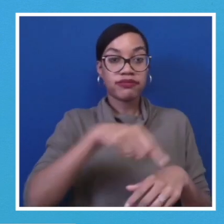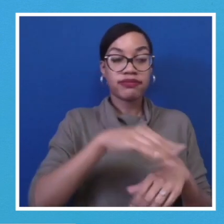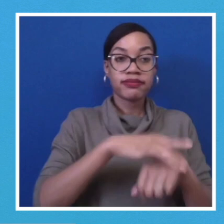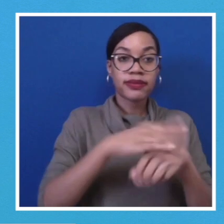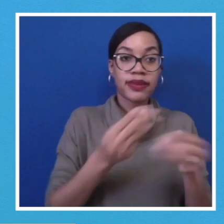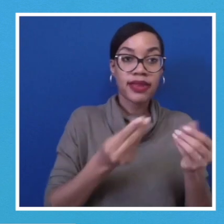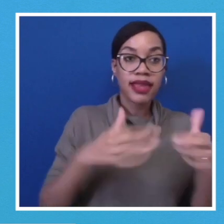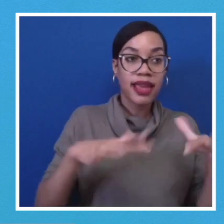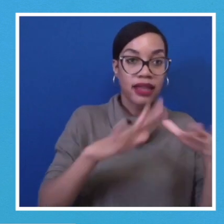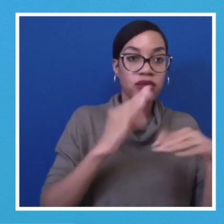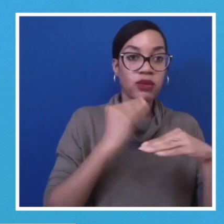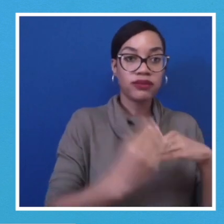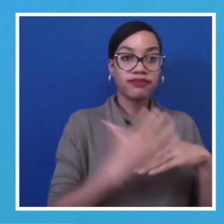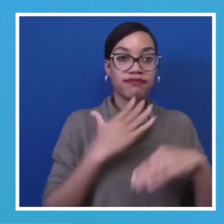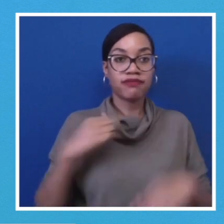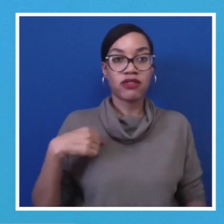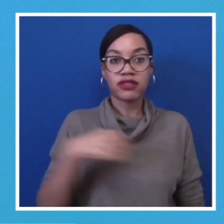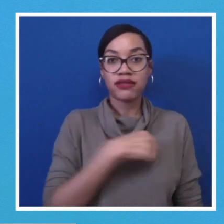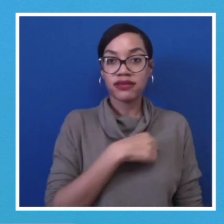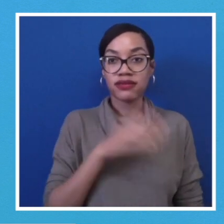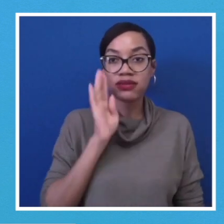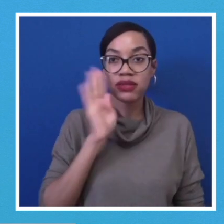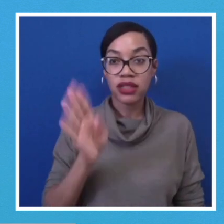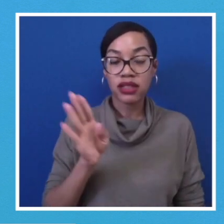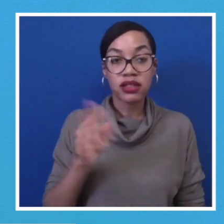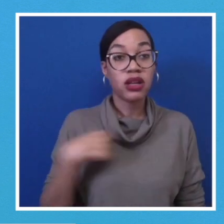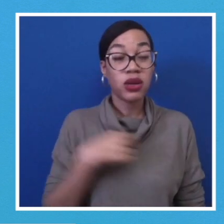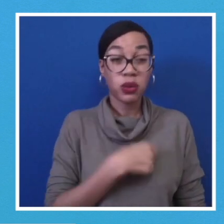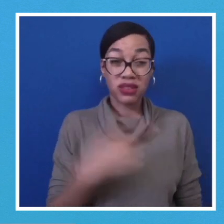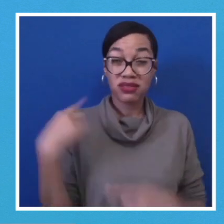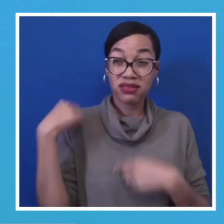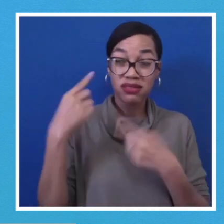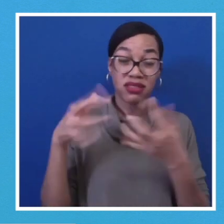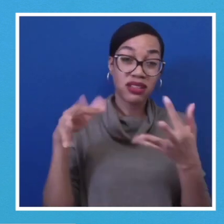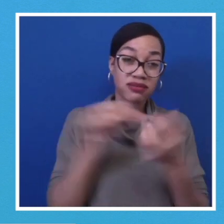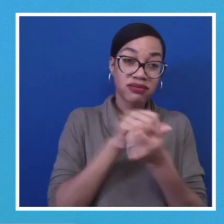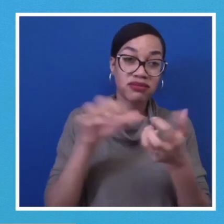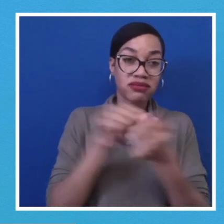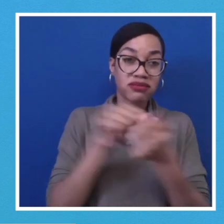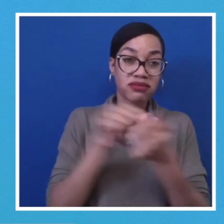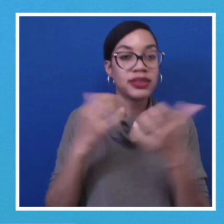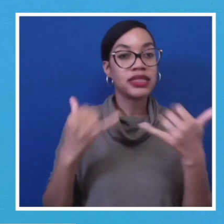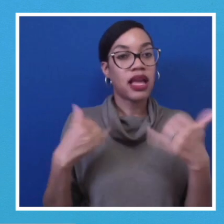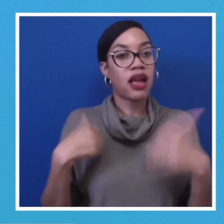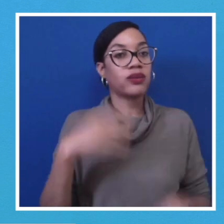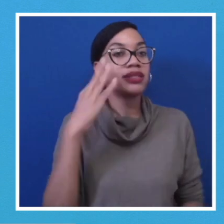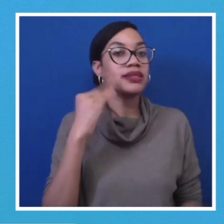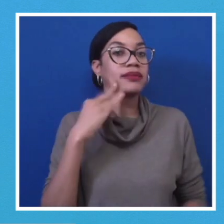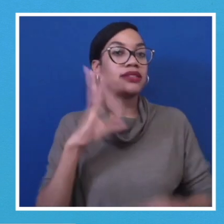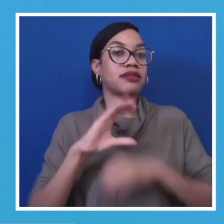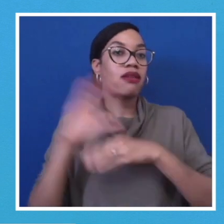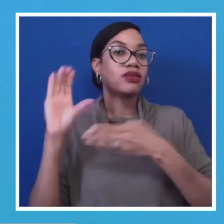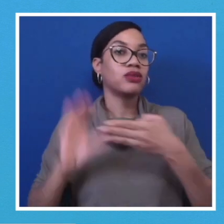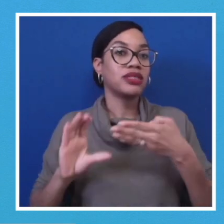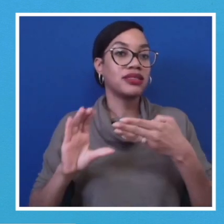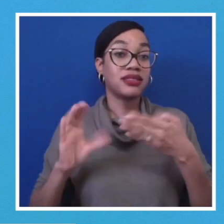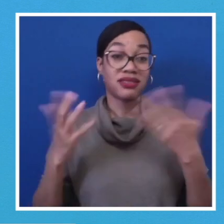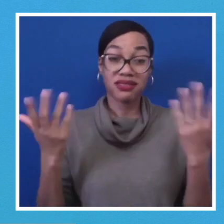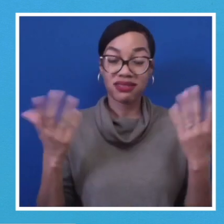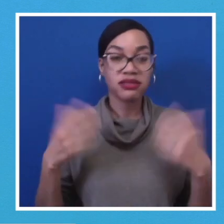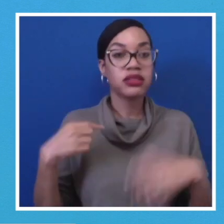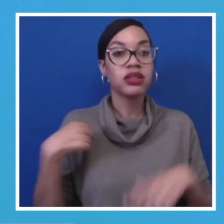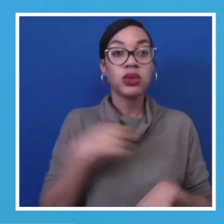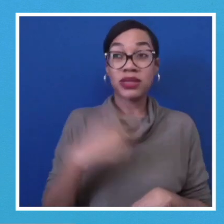connection to Mother Earth, and that's why we are now living in an era of consequence. So we must protect the people that are safeguarding 80% of the